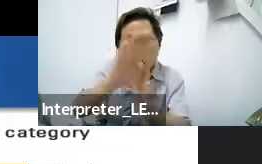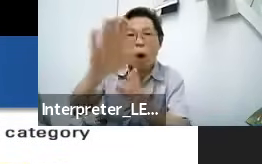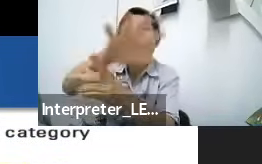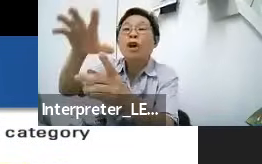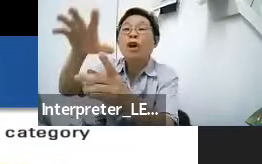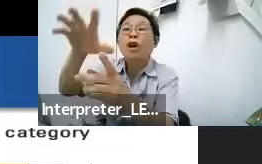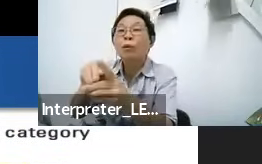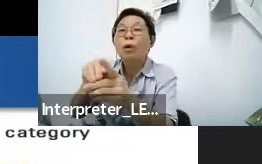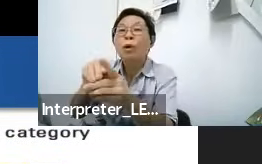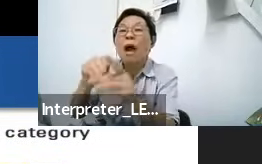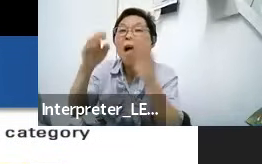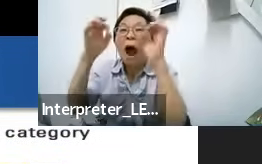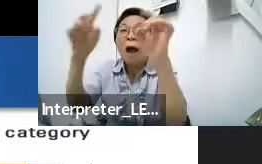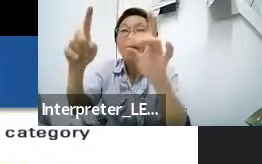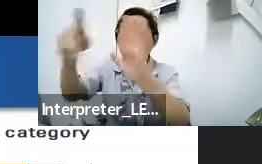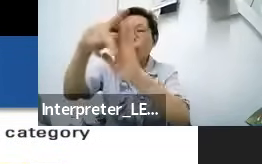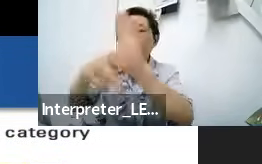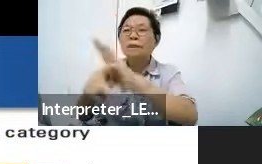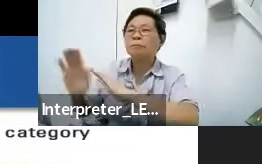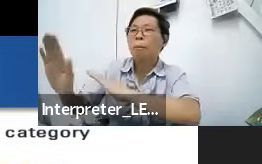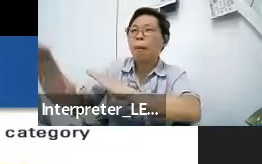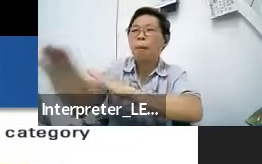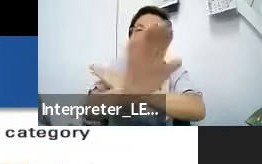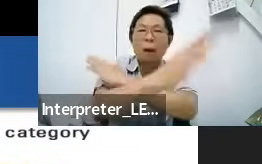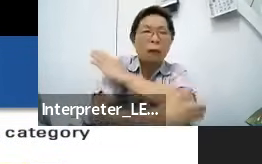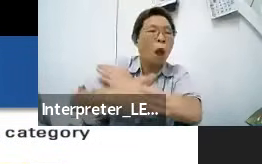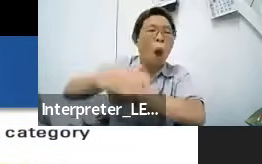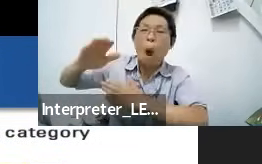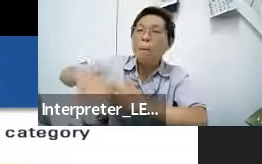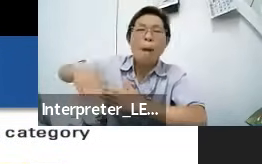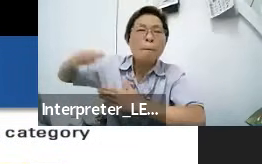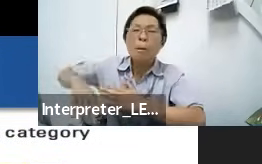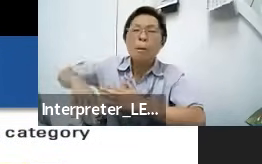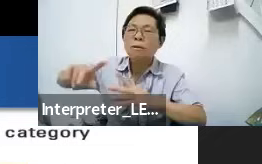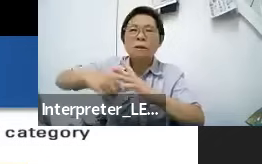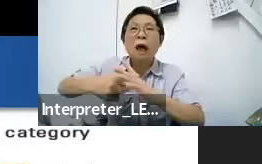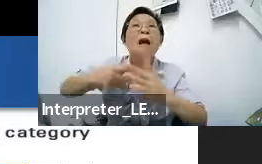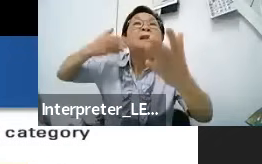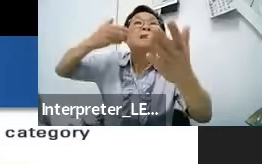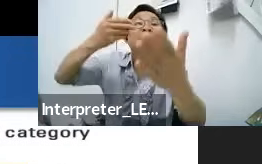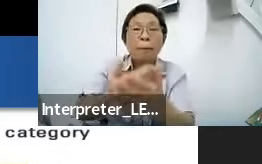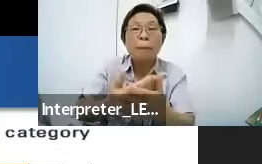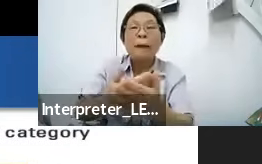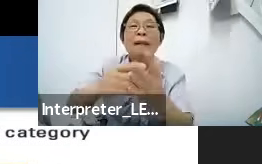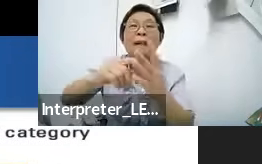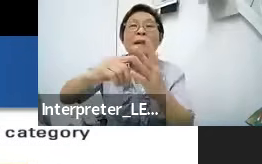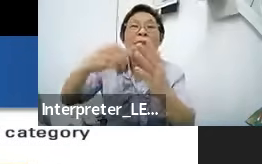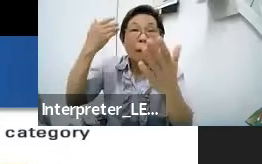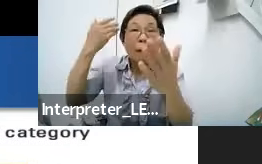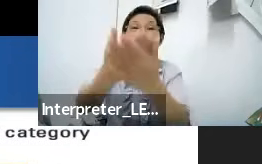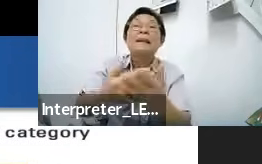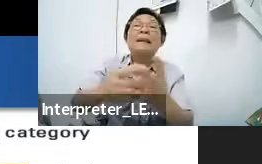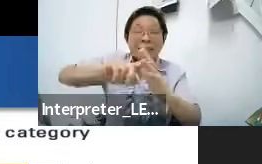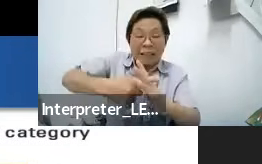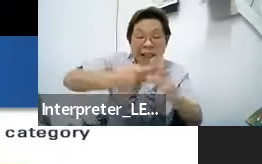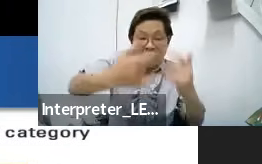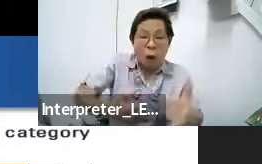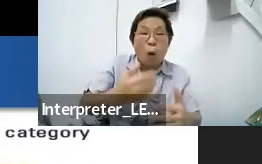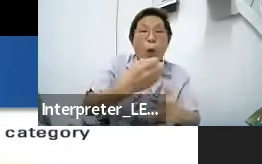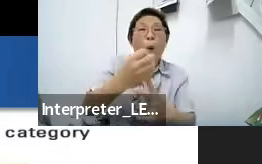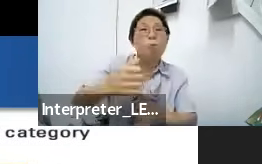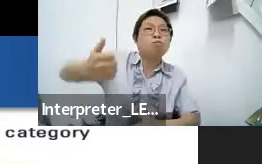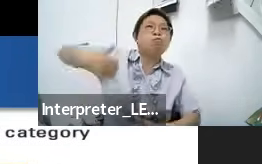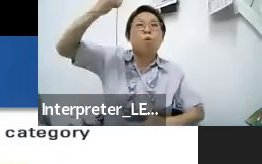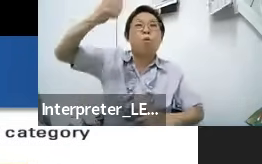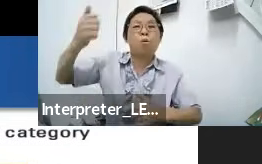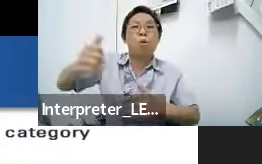education policies within their countries, and they haven't yet gotten to the stage where they are implementing it or championing inclusive education